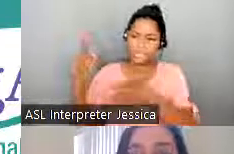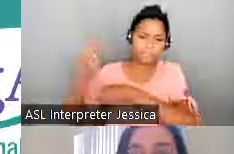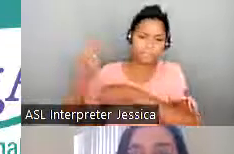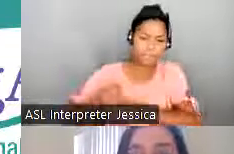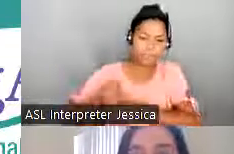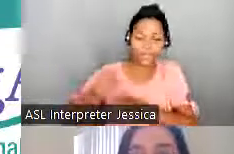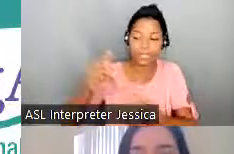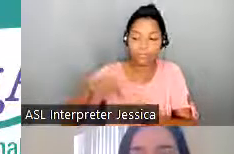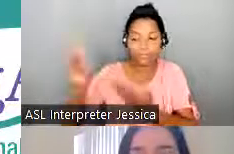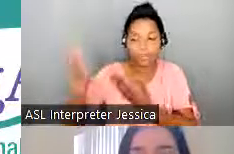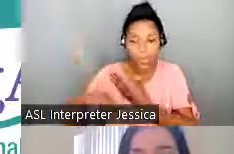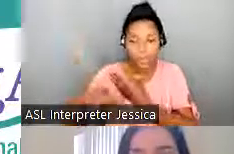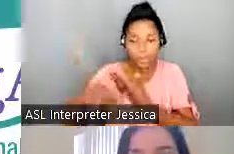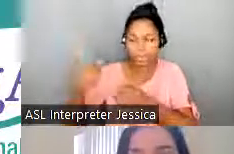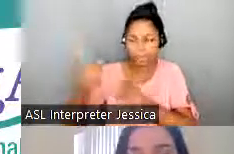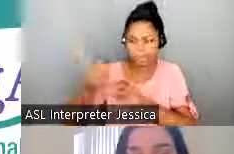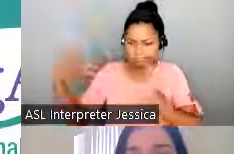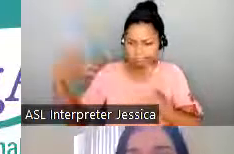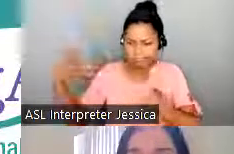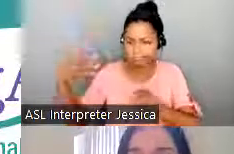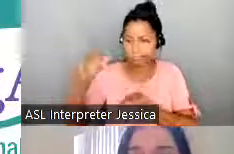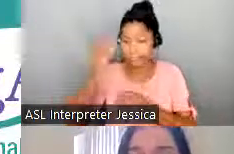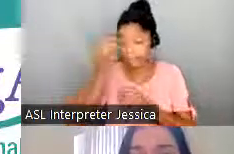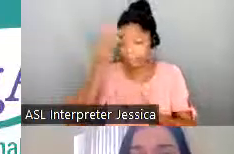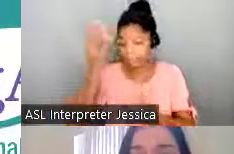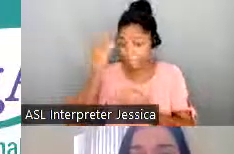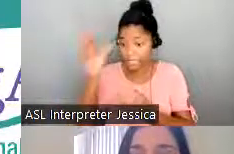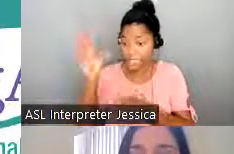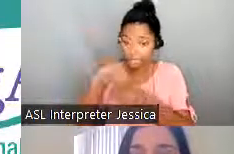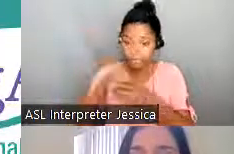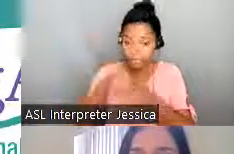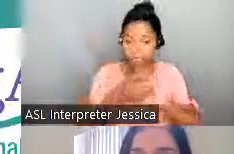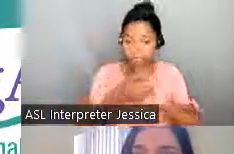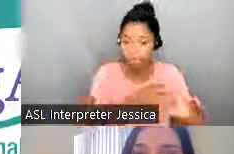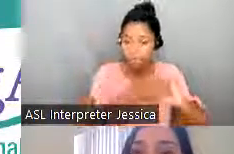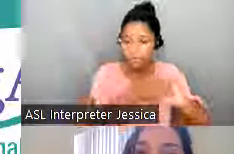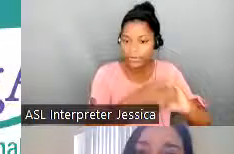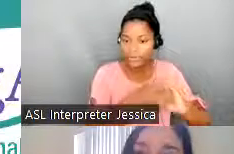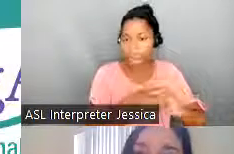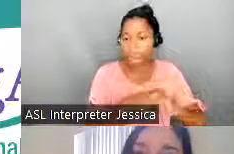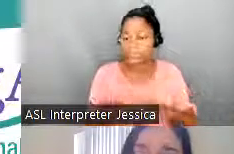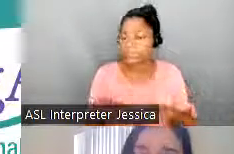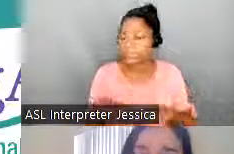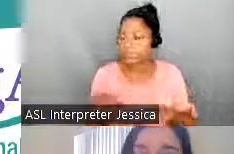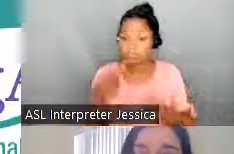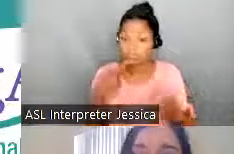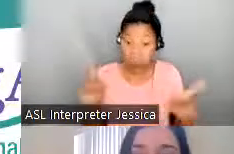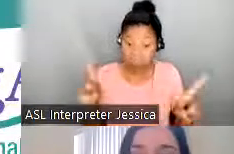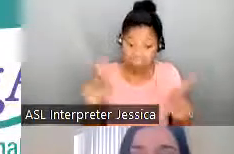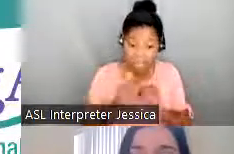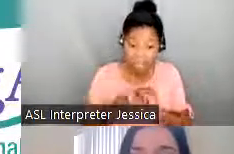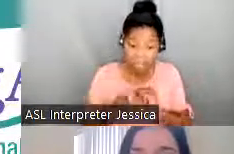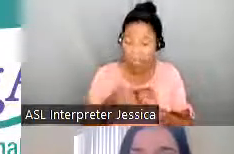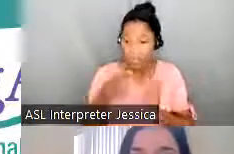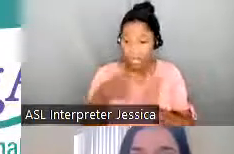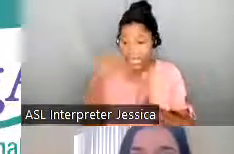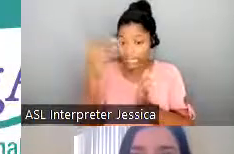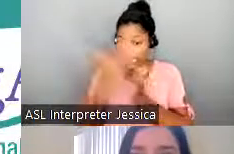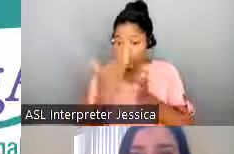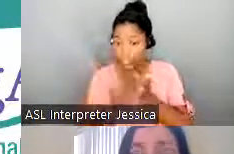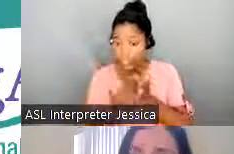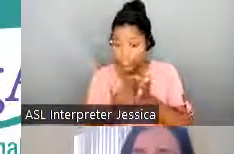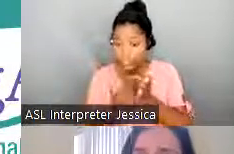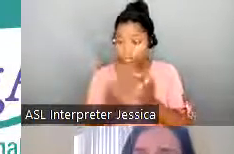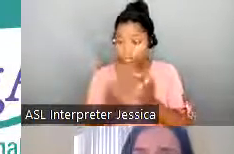description, as well as information on partners involved, outcomes achieved, lessons learned, resources